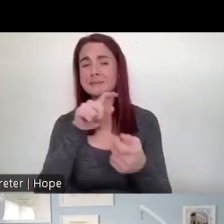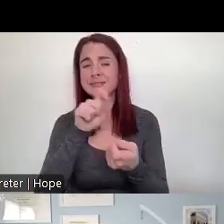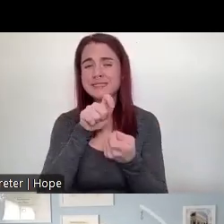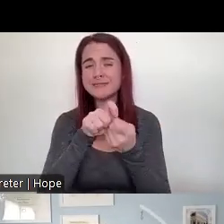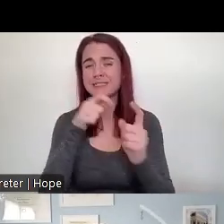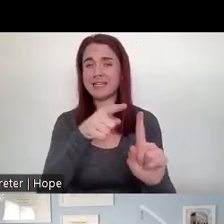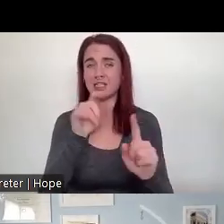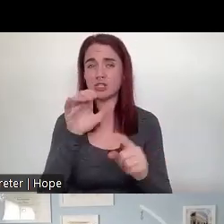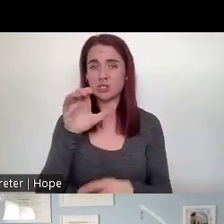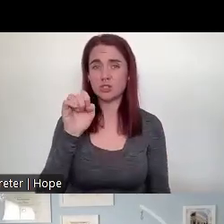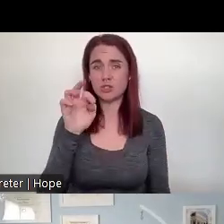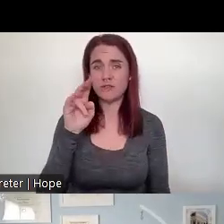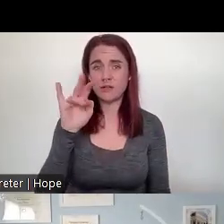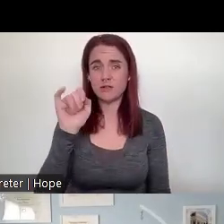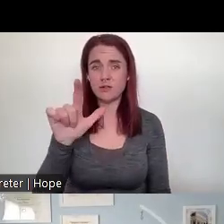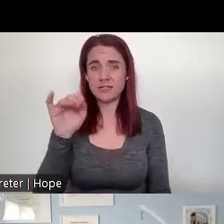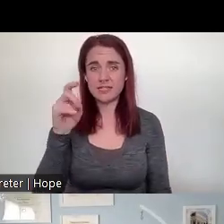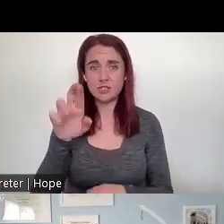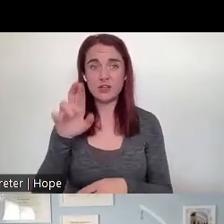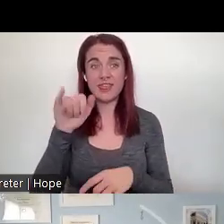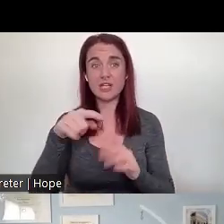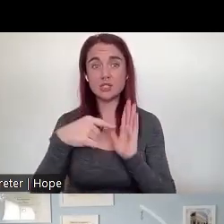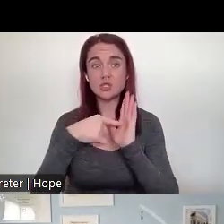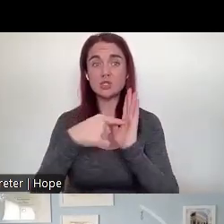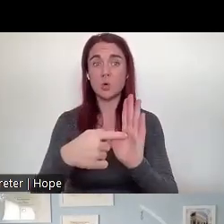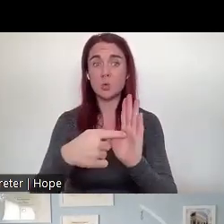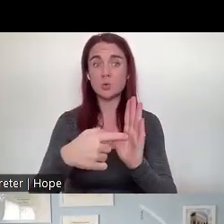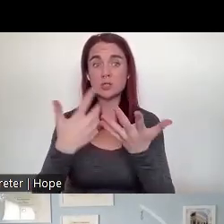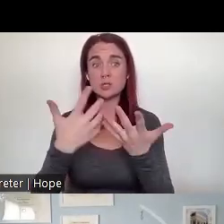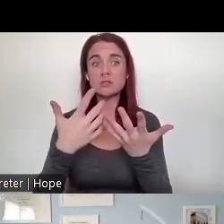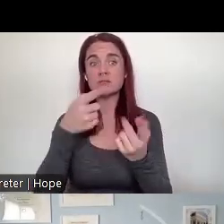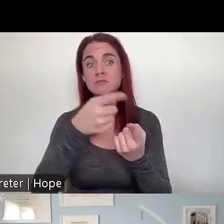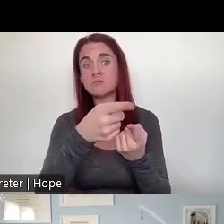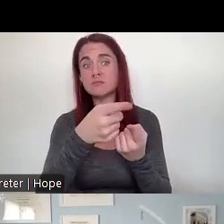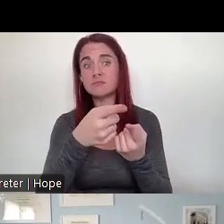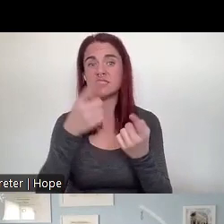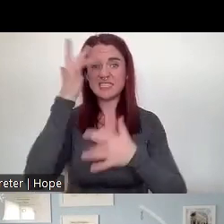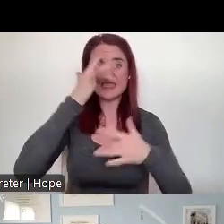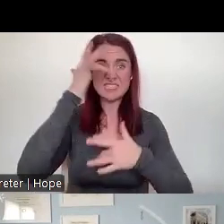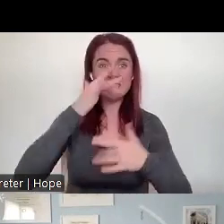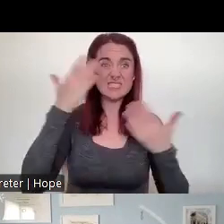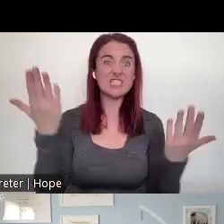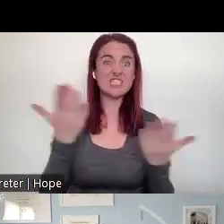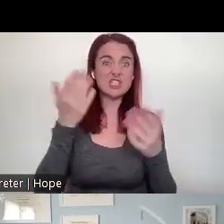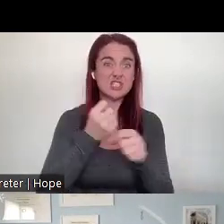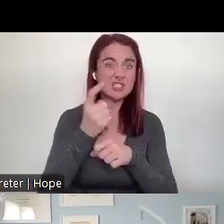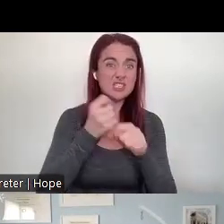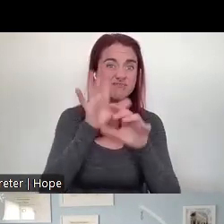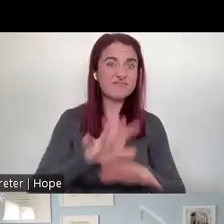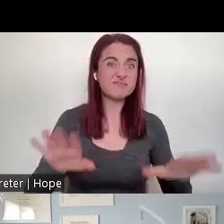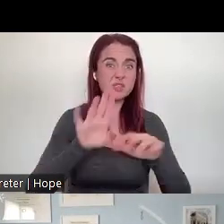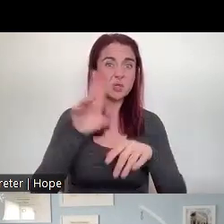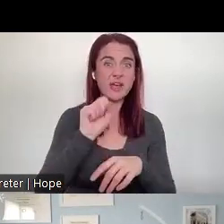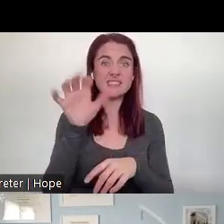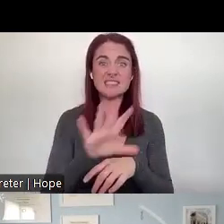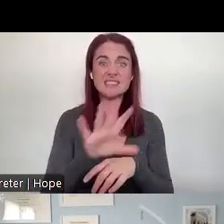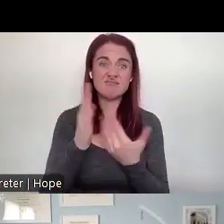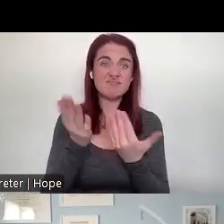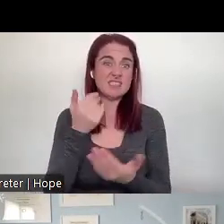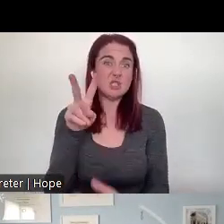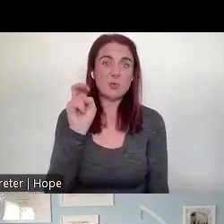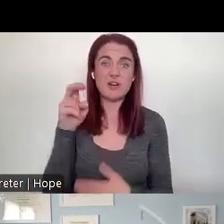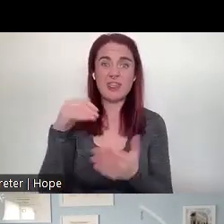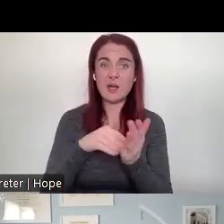cancer, this graphic shows the burden of cervical disease annually in the US. So nearly 200,000 women are diagnosed